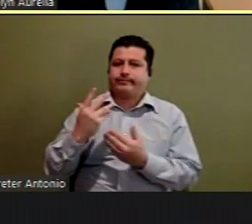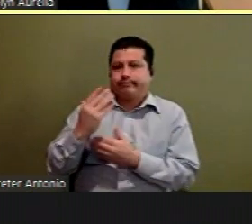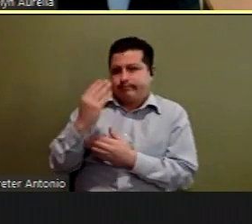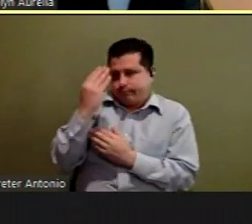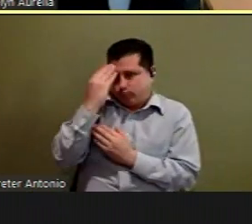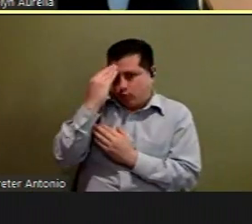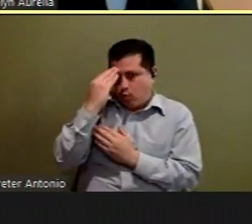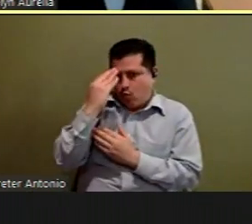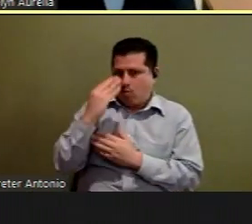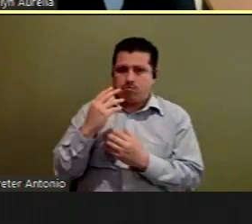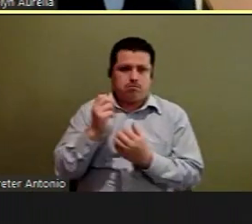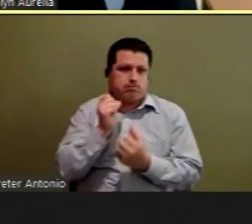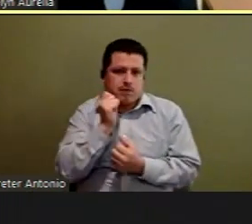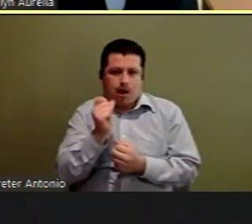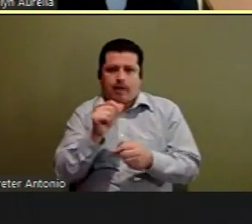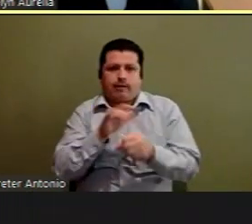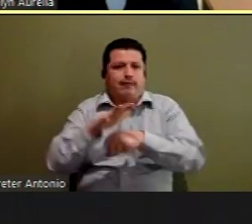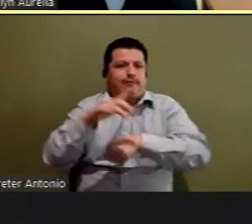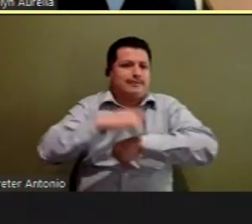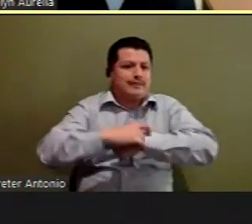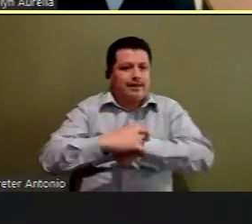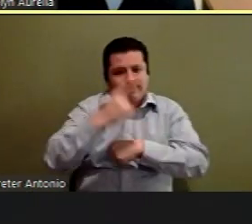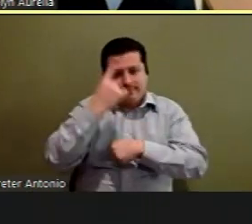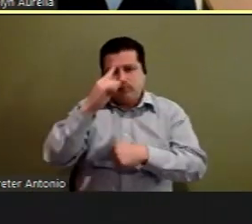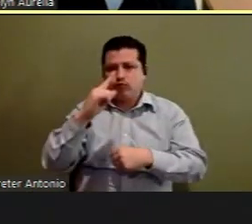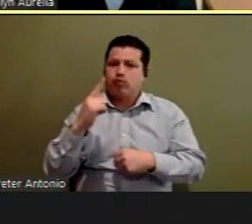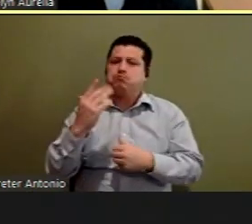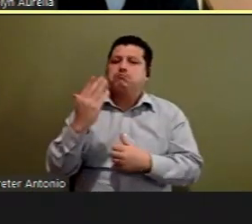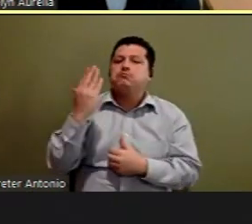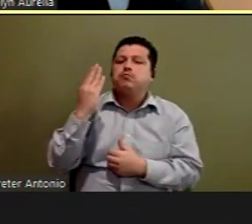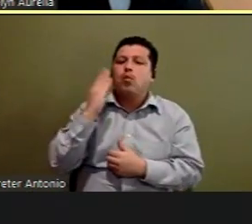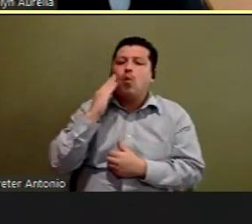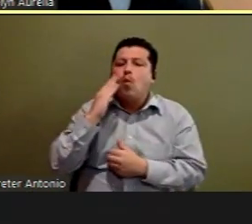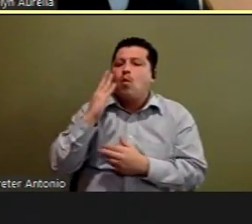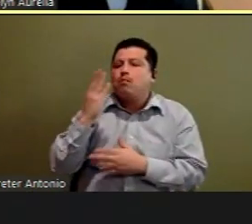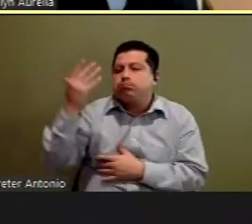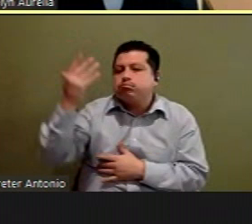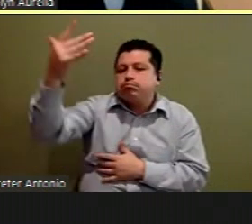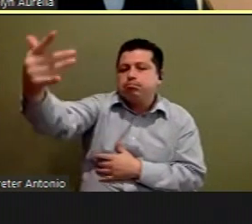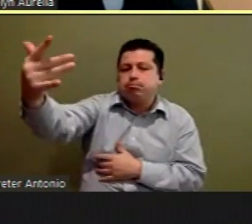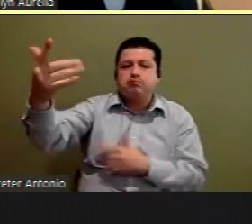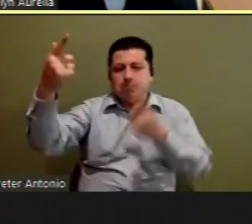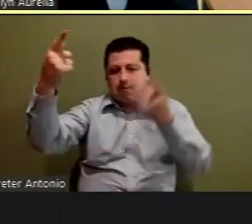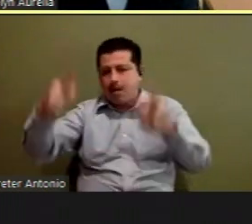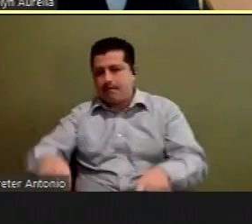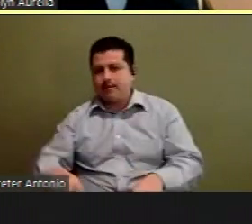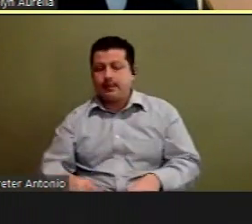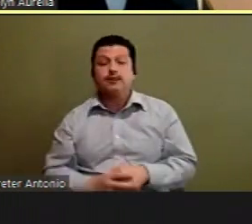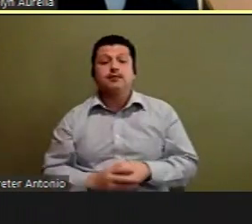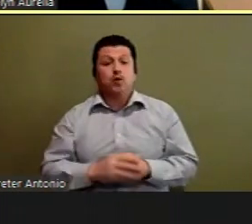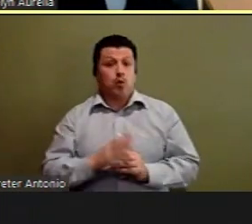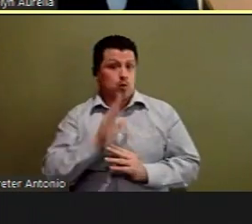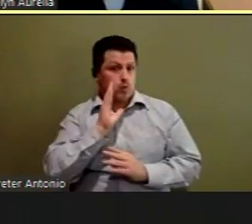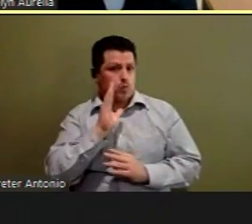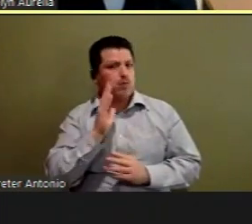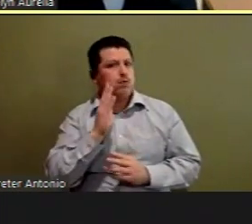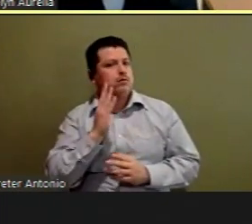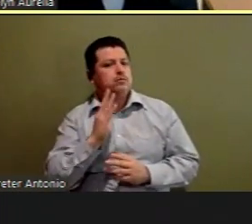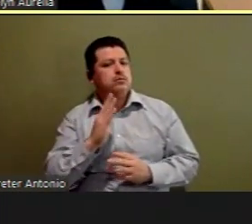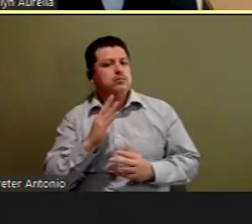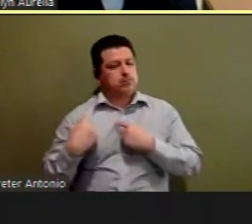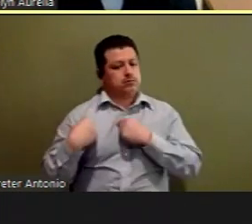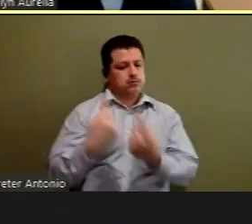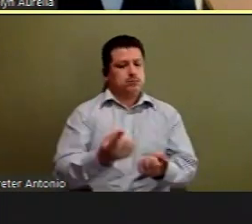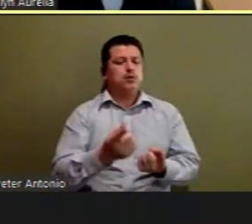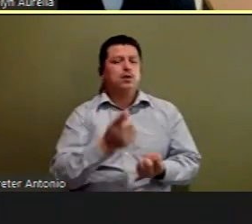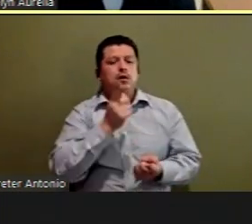What we do know currently is that vaccination for and immunity for the people who have already been vaccinated and being followed in the clinical trials have not waned